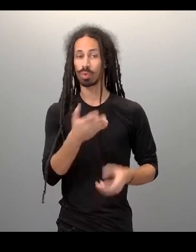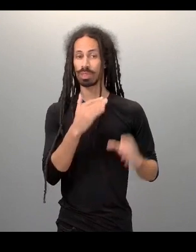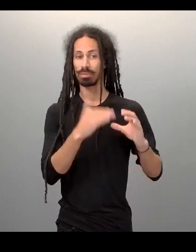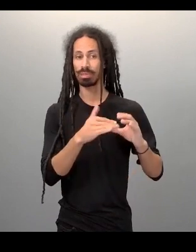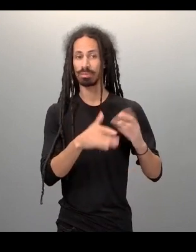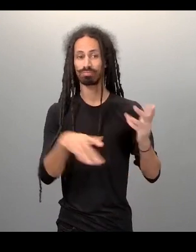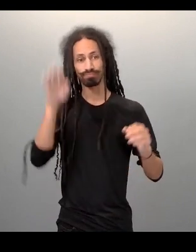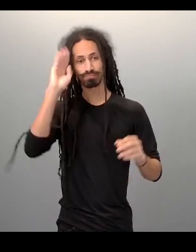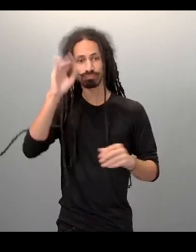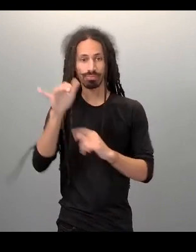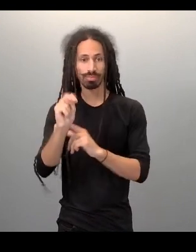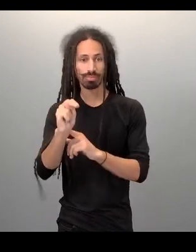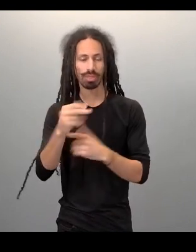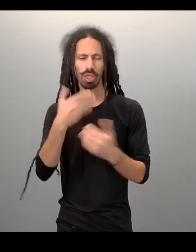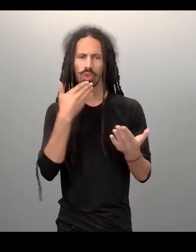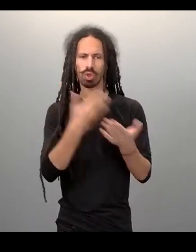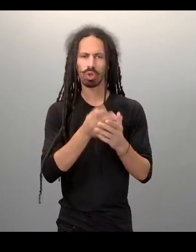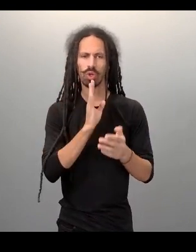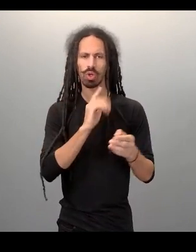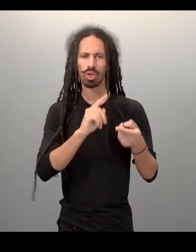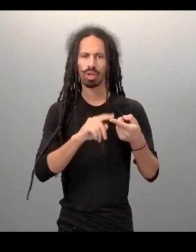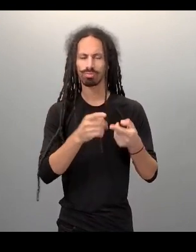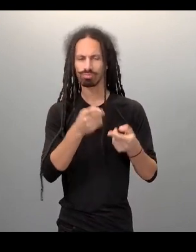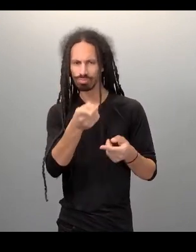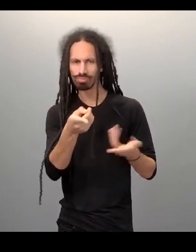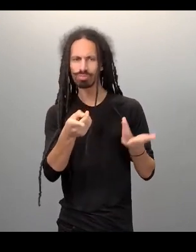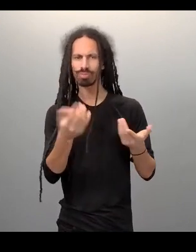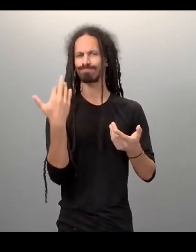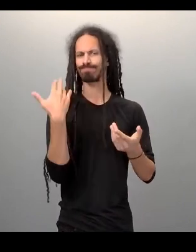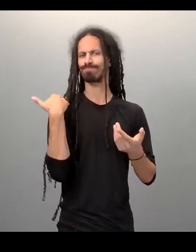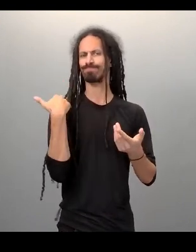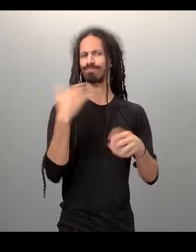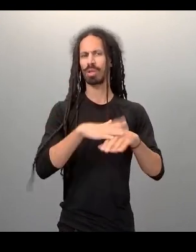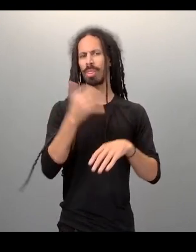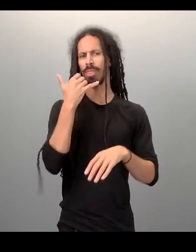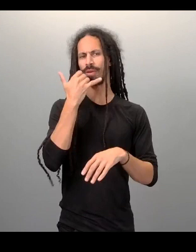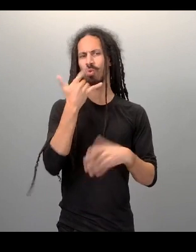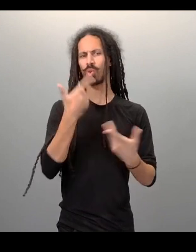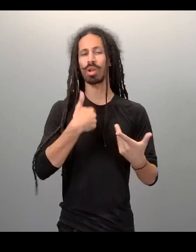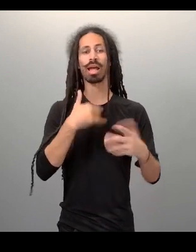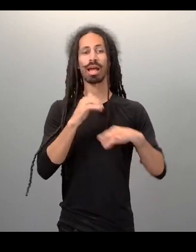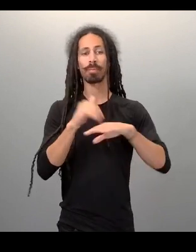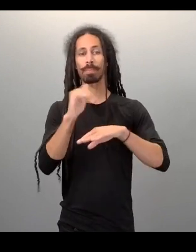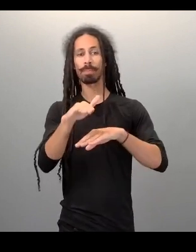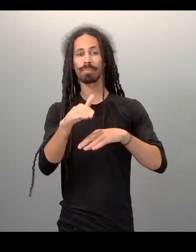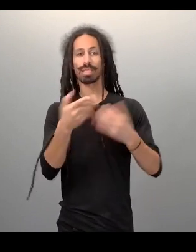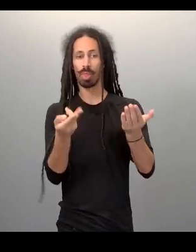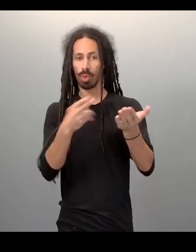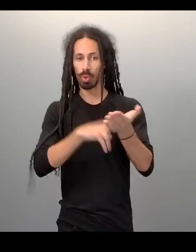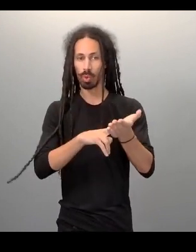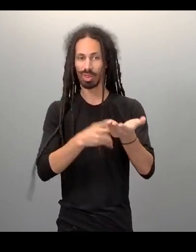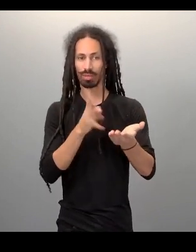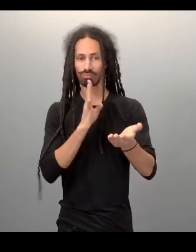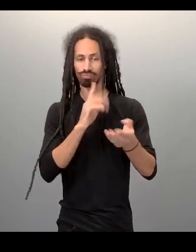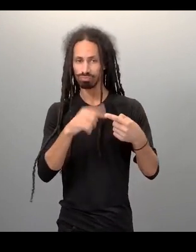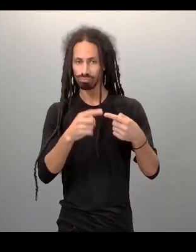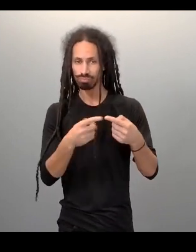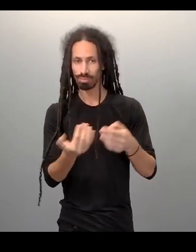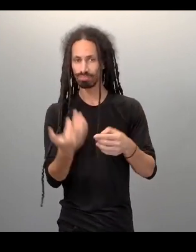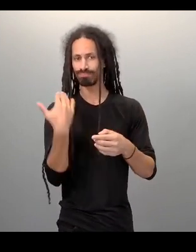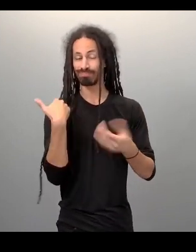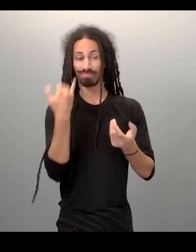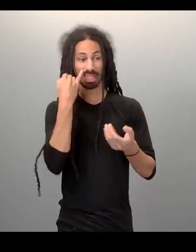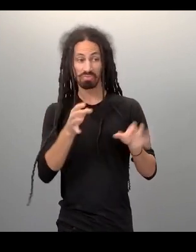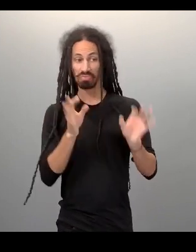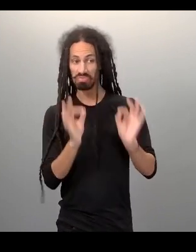John, great talking with you earlier on the phone. I'm sending you the contract we chatted about. If you're good with everything, sign